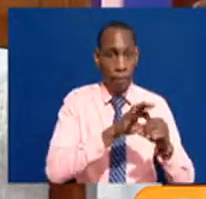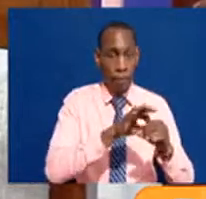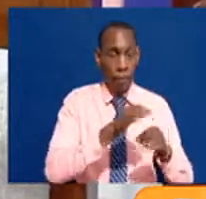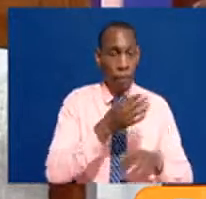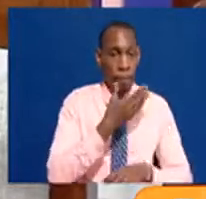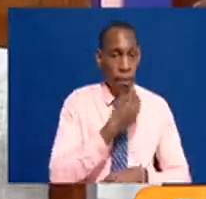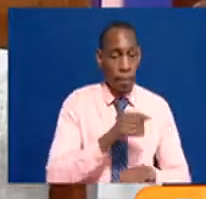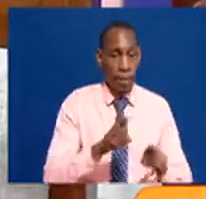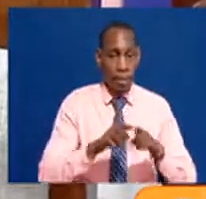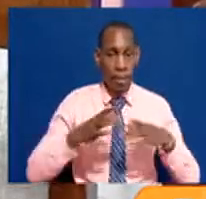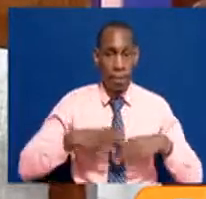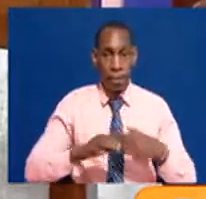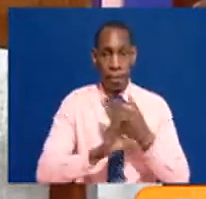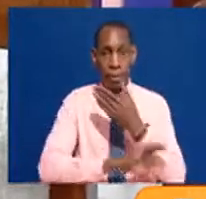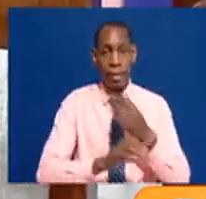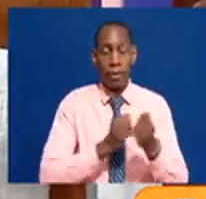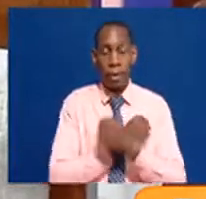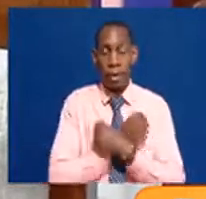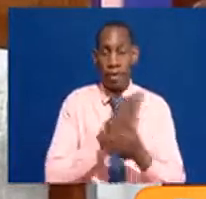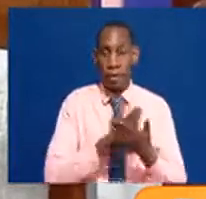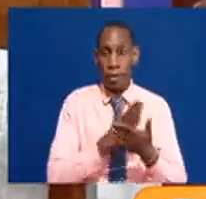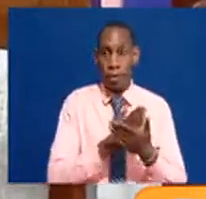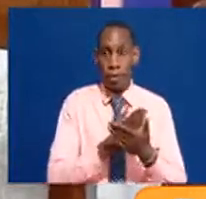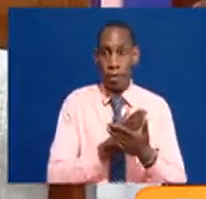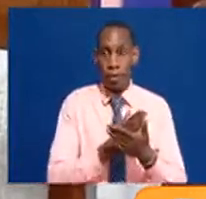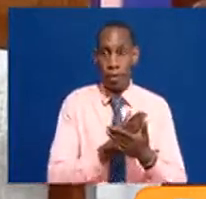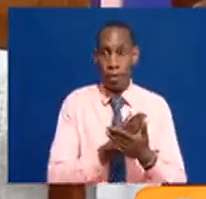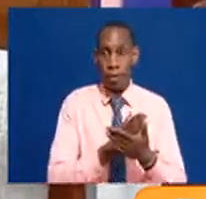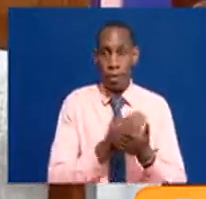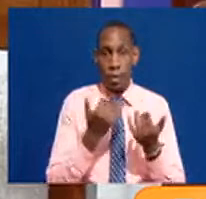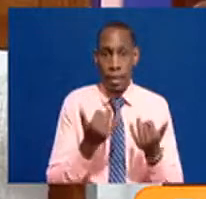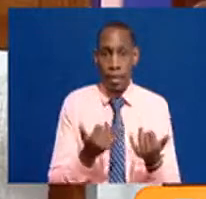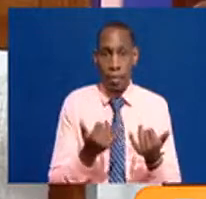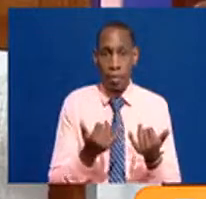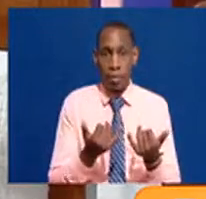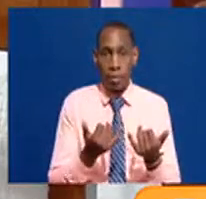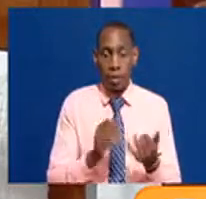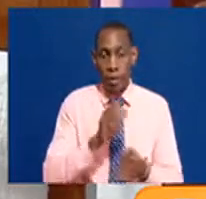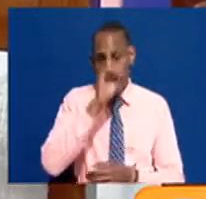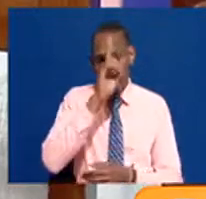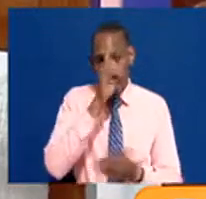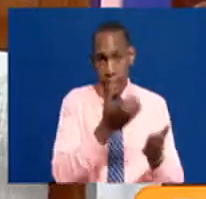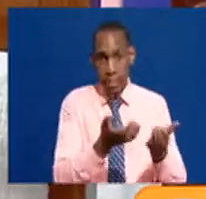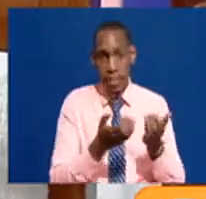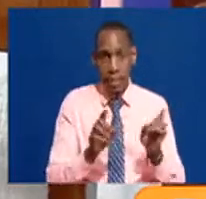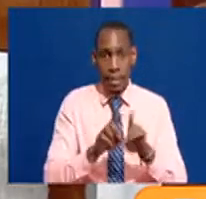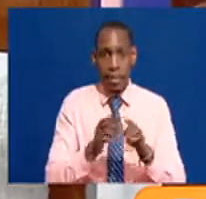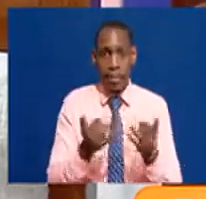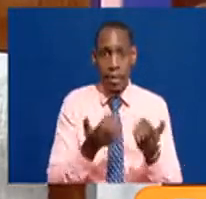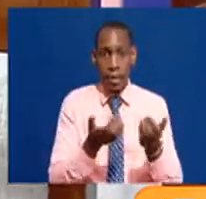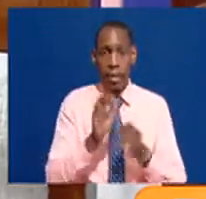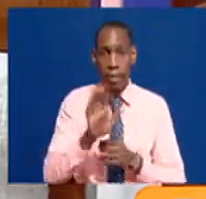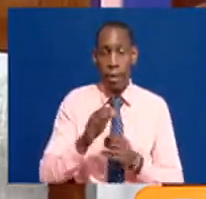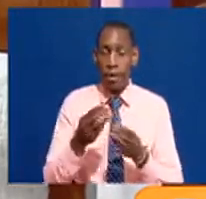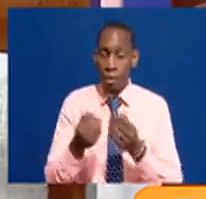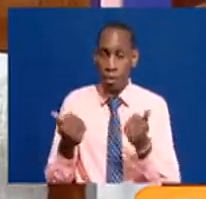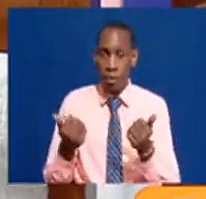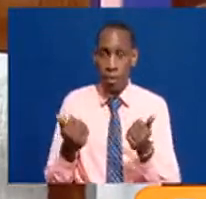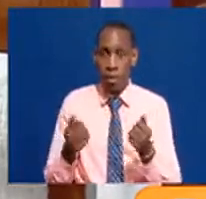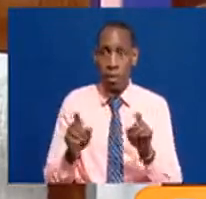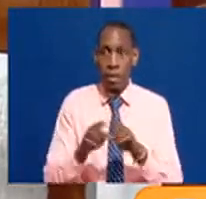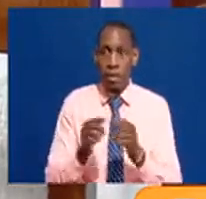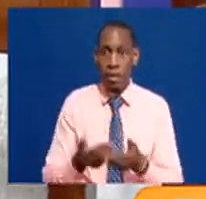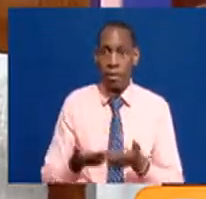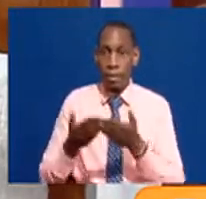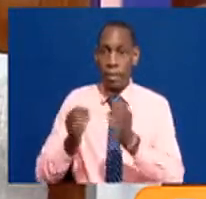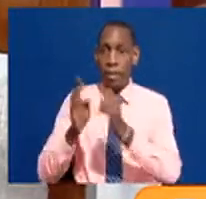the people of this country that I love so much, are actually right now in dire need. And I need you to address this. And I'm giving